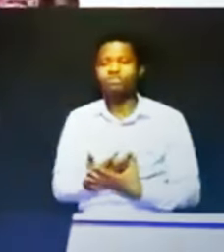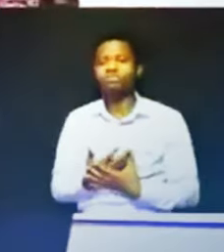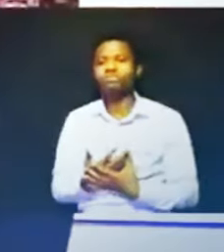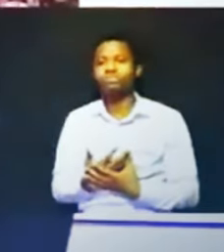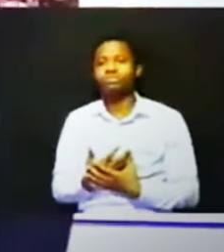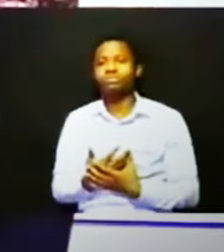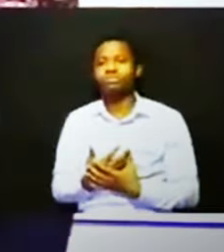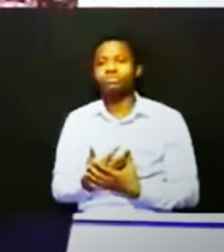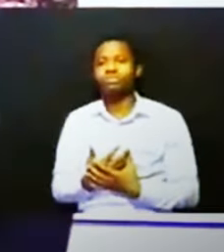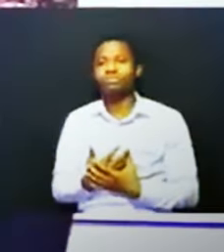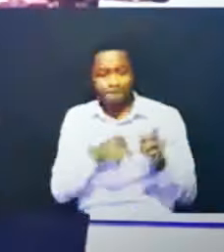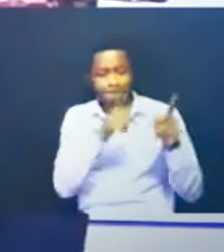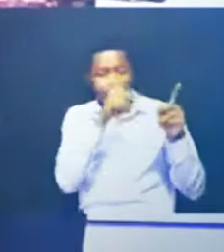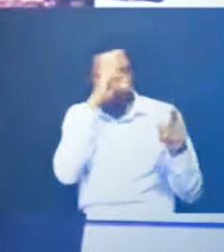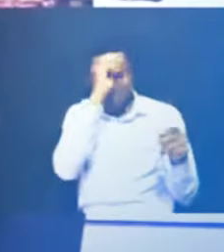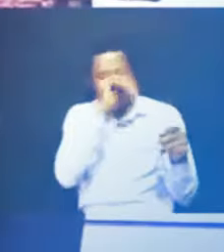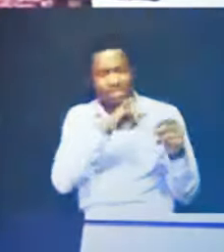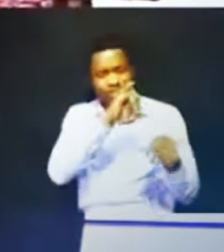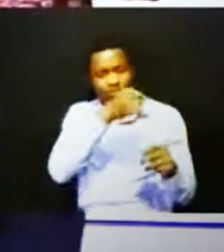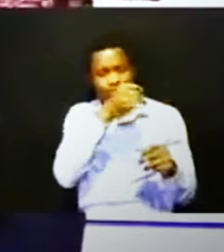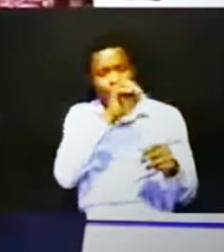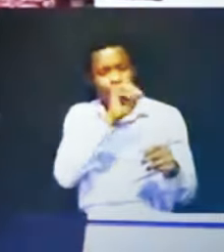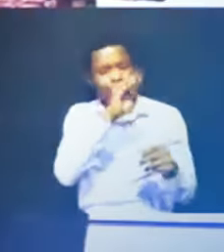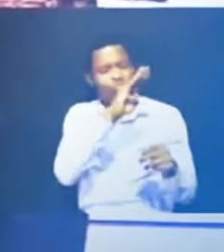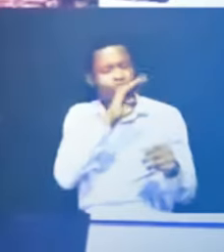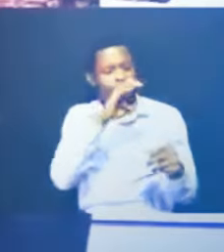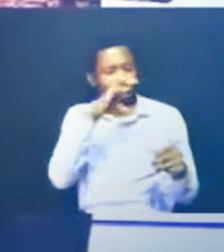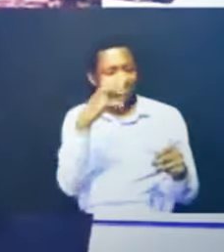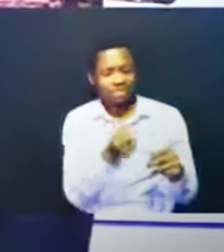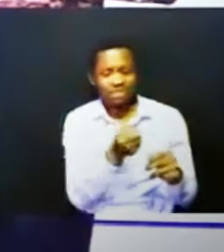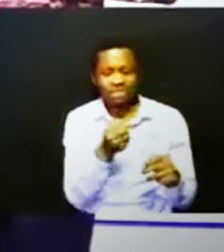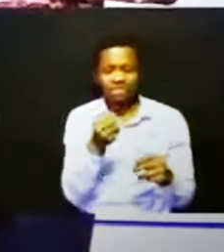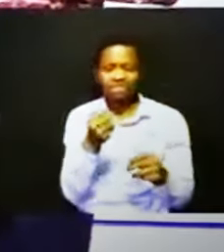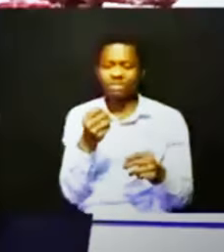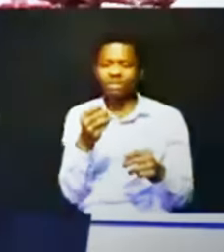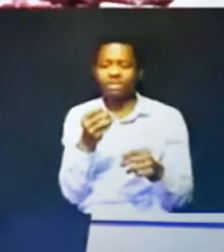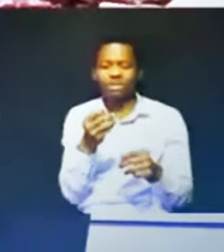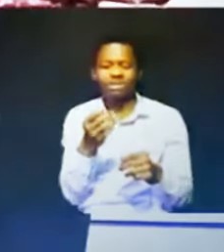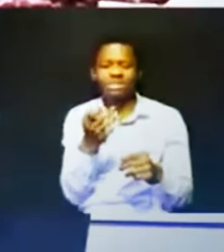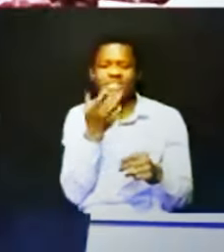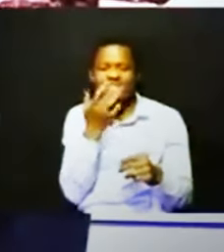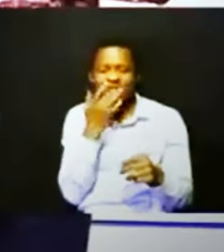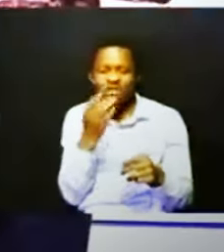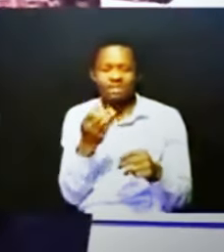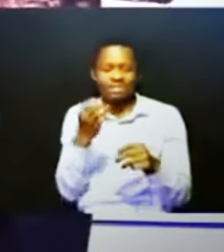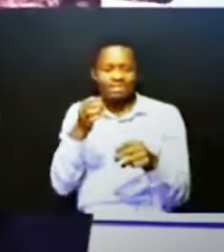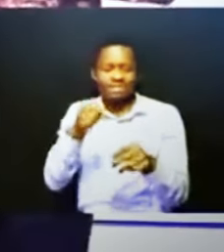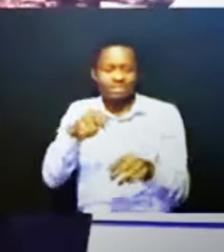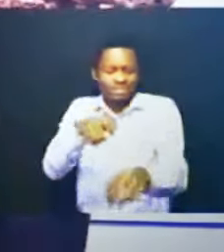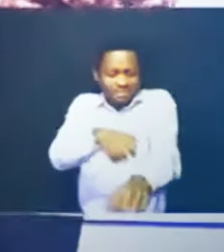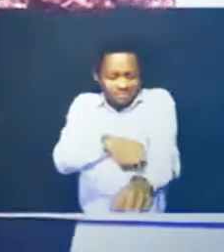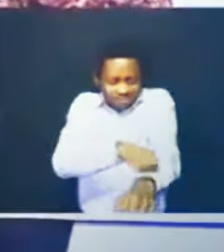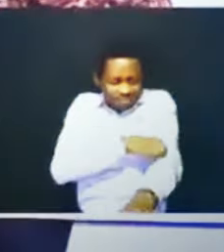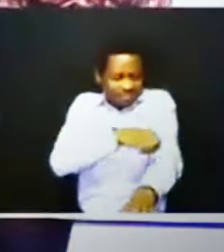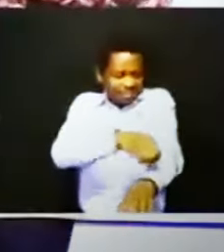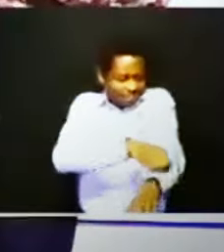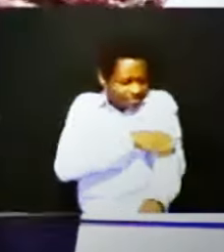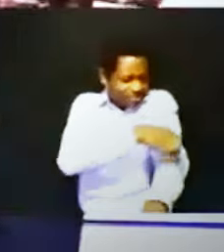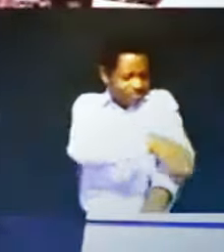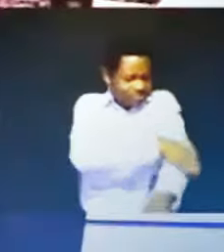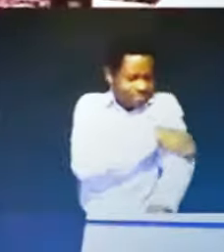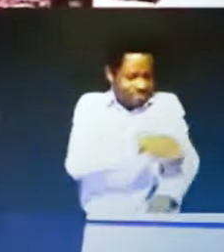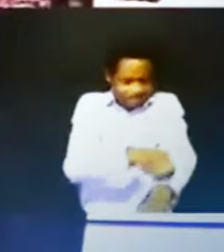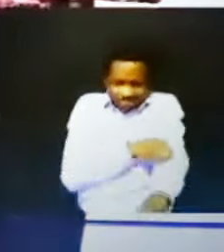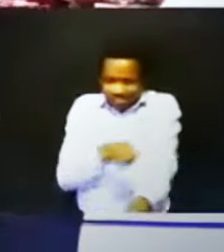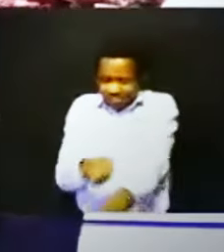a piece of broken pottery and scraped himself with it as he sat among the ashes. Na ofachem free